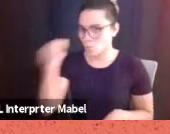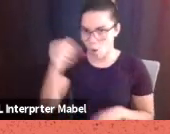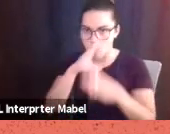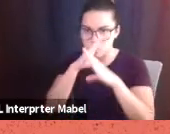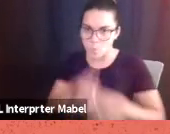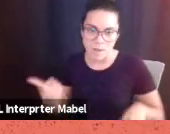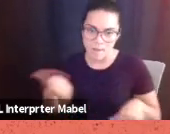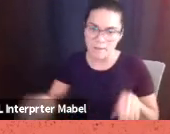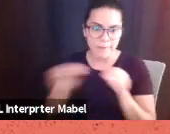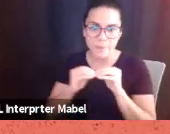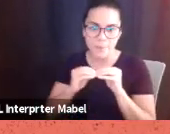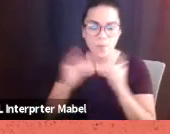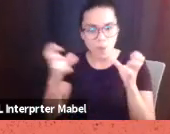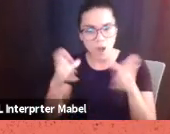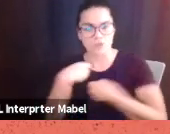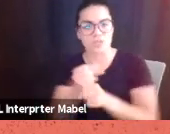together.